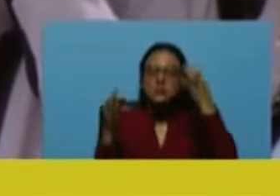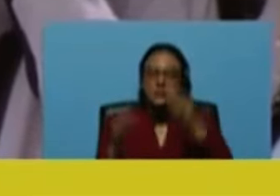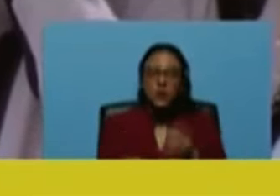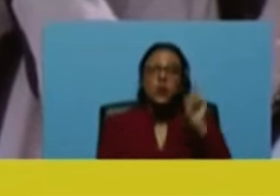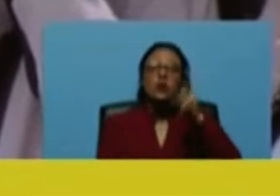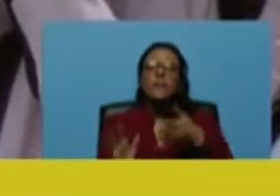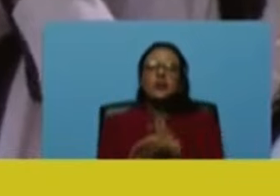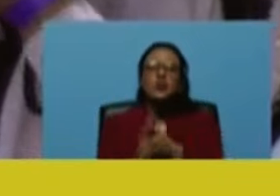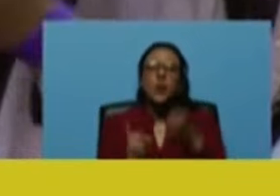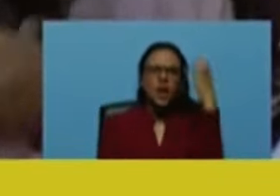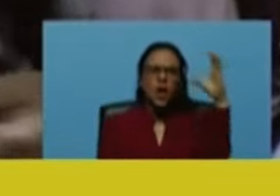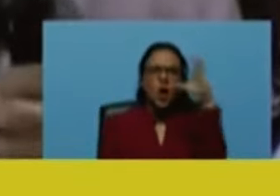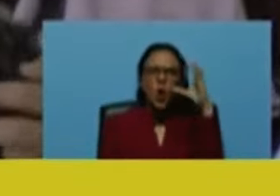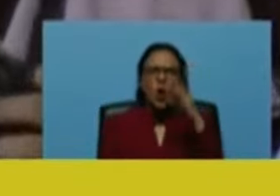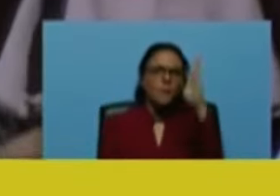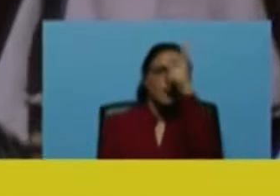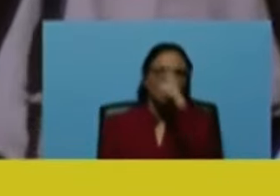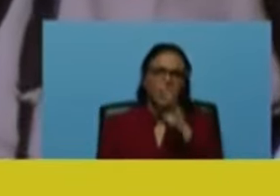Panama